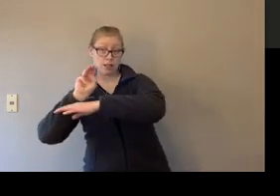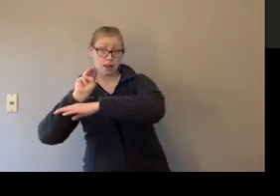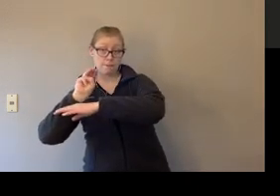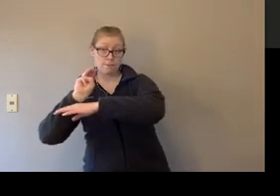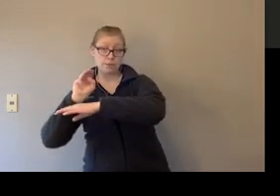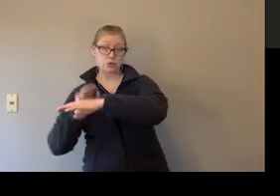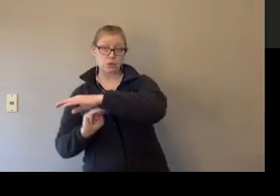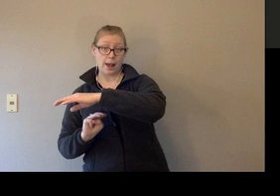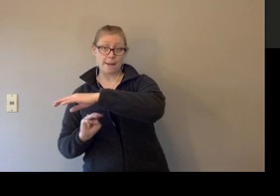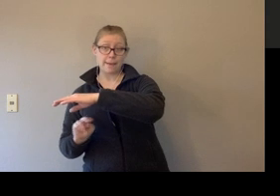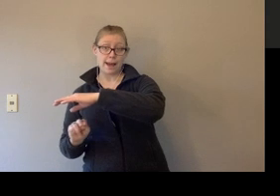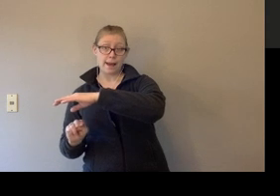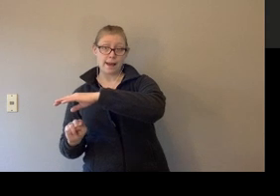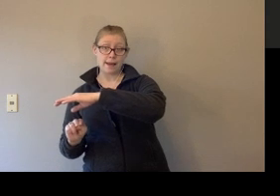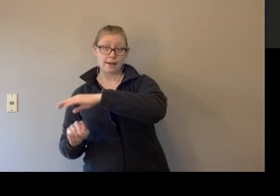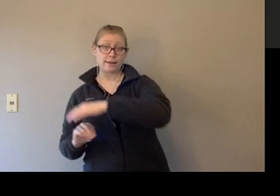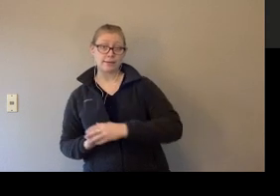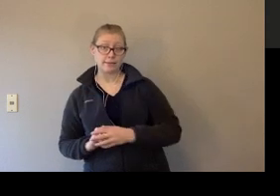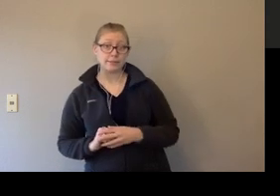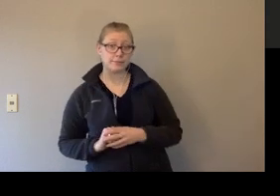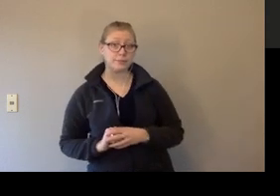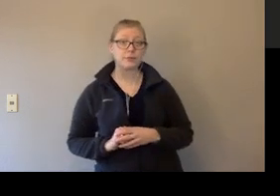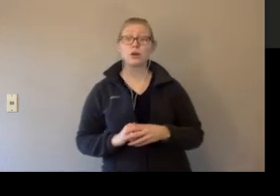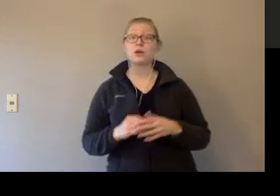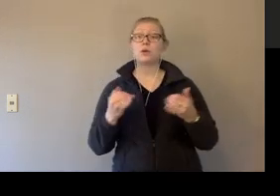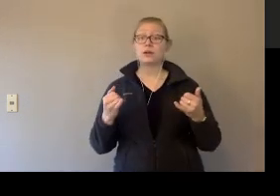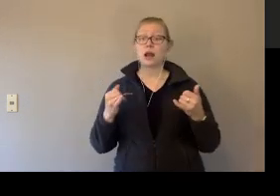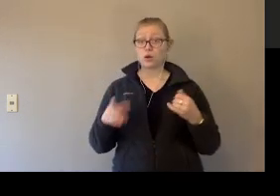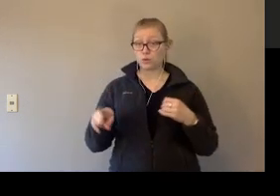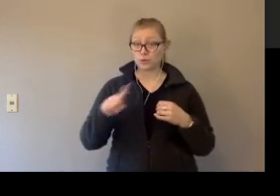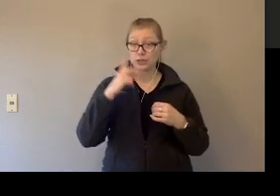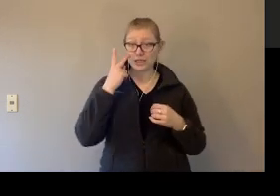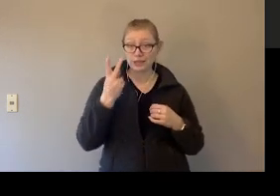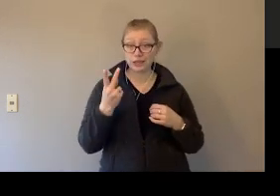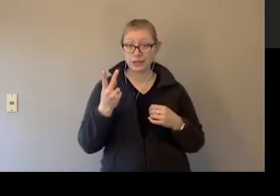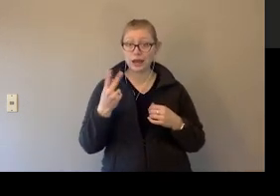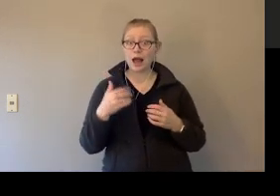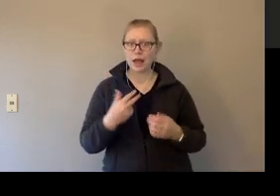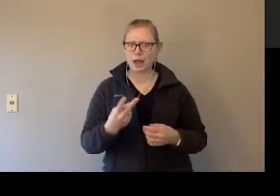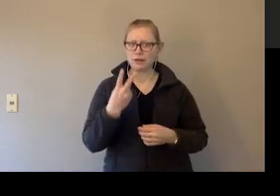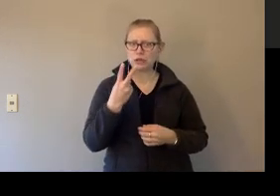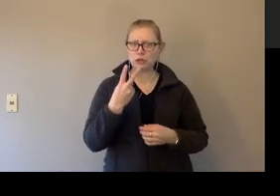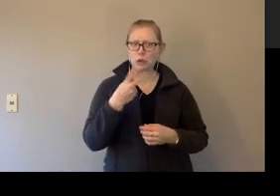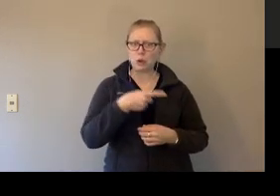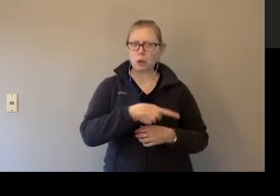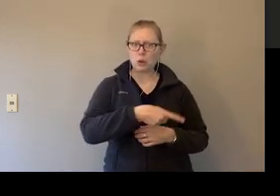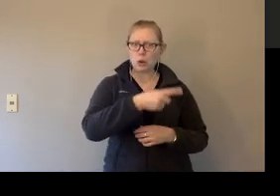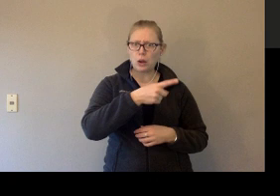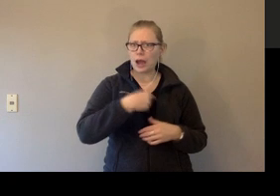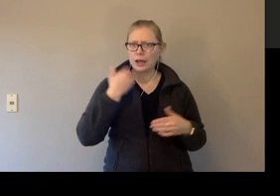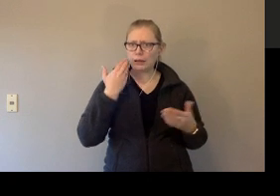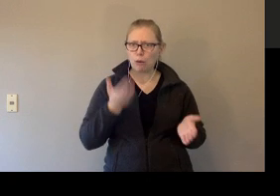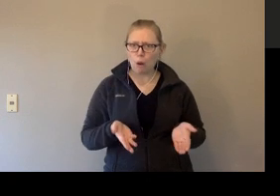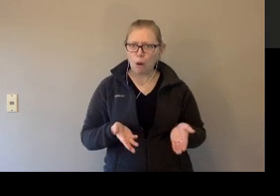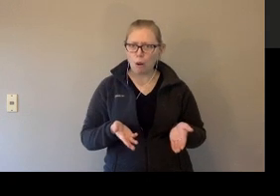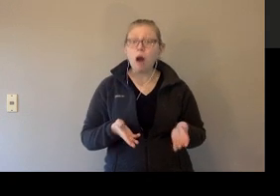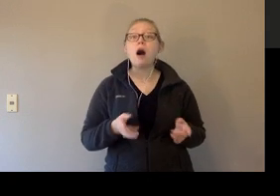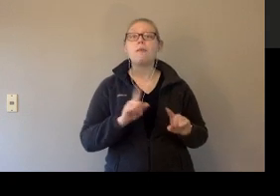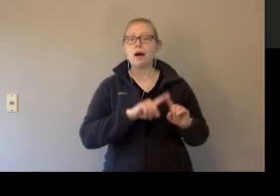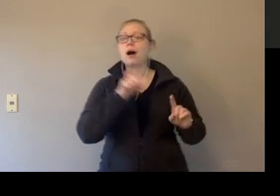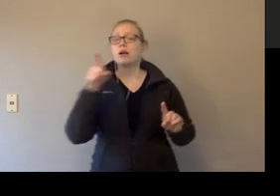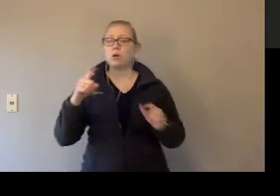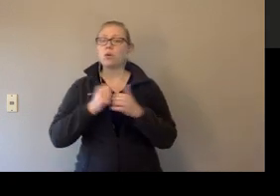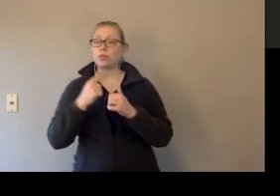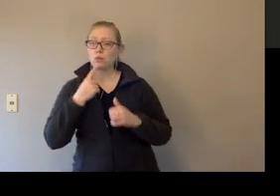to MN. So now you see here, there's two things I don't know. But look over here, I'm going to figure LM out, and then I can put